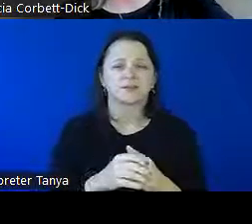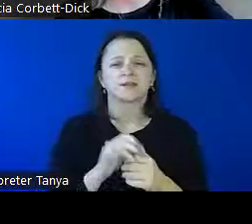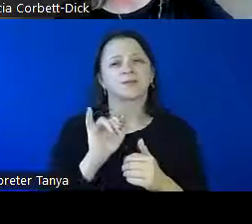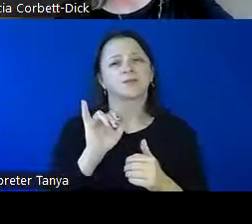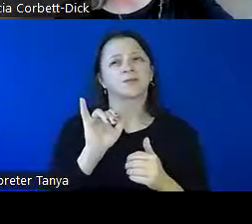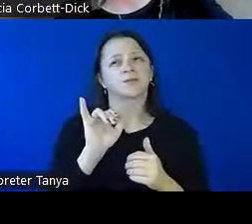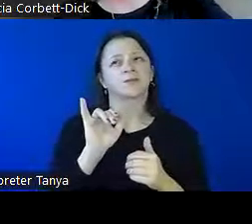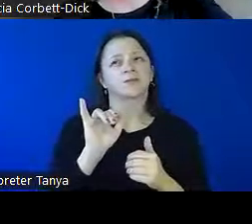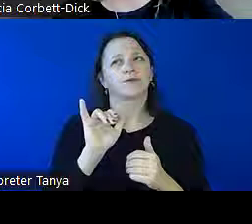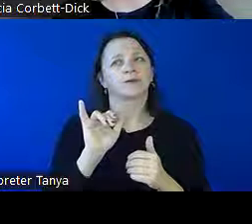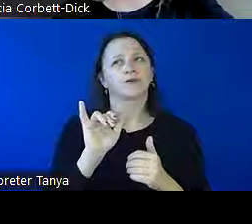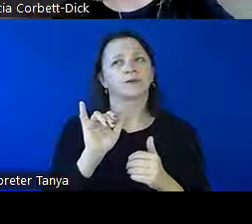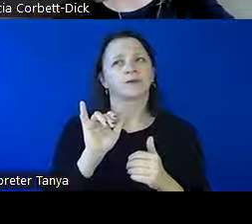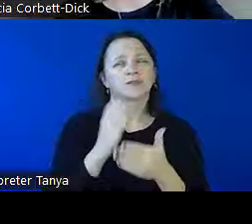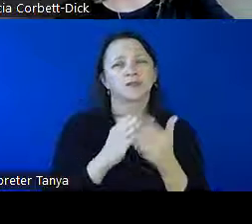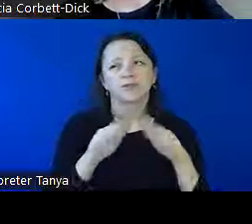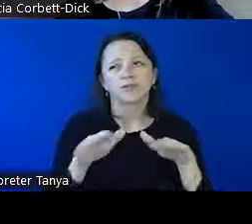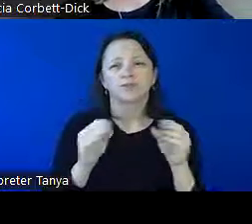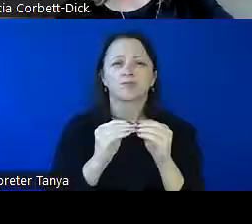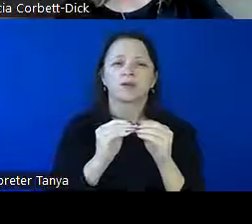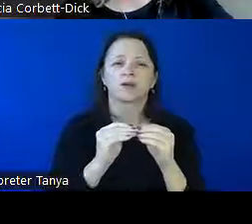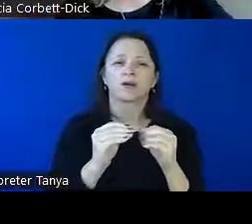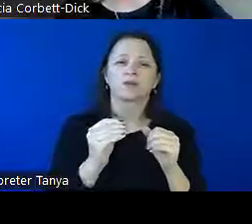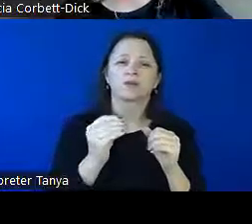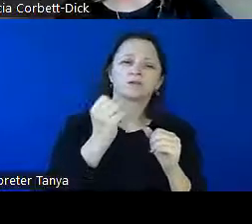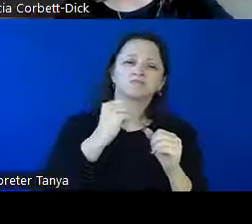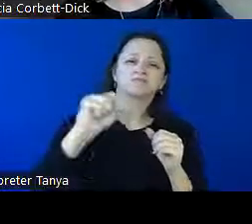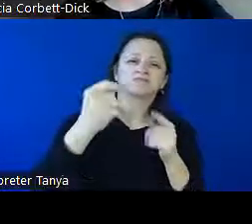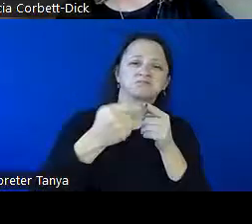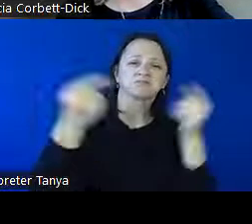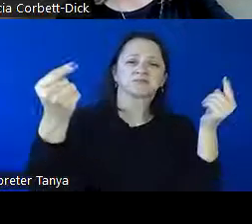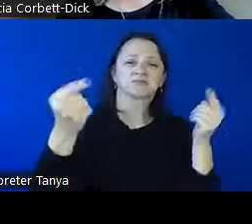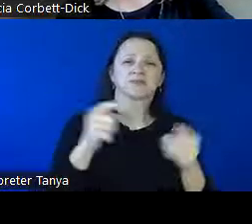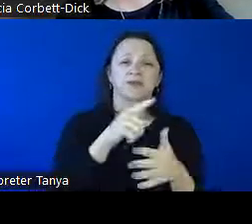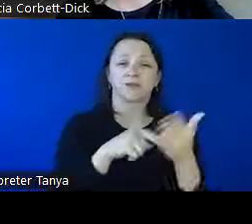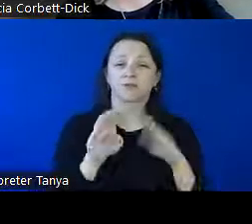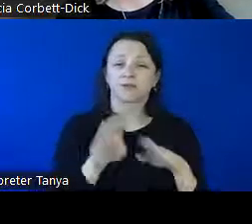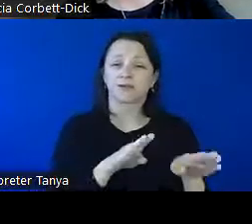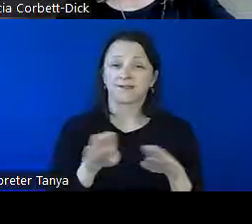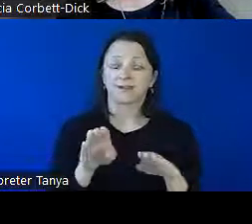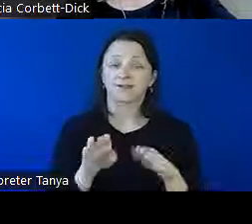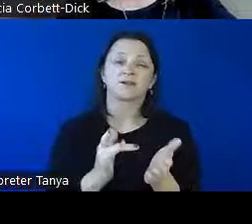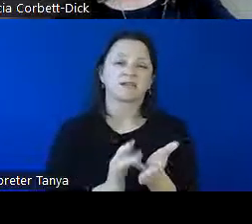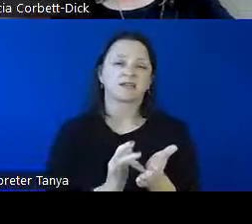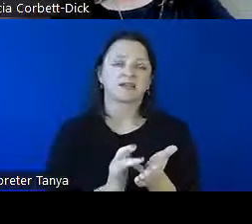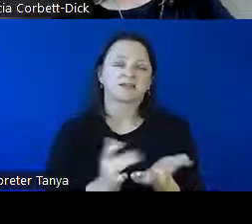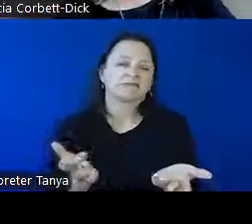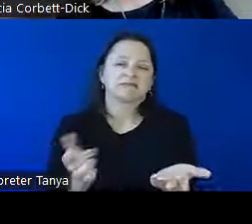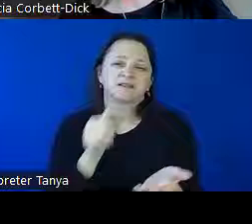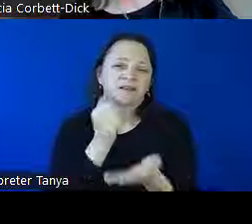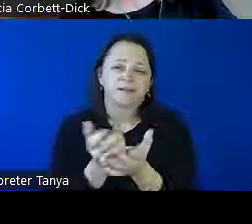of children who are a bit more oppositional, those behaviors tend not to be helped as much with